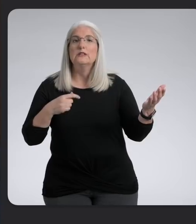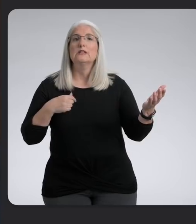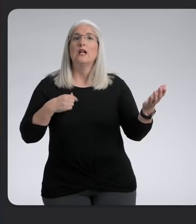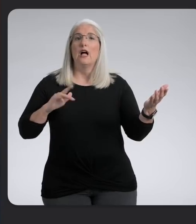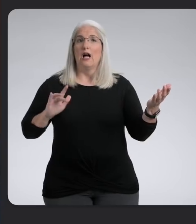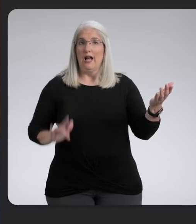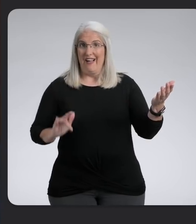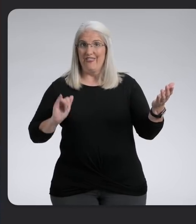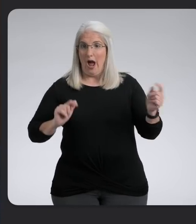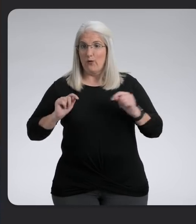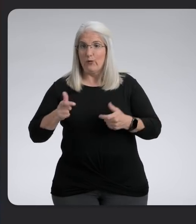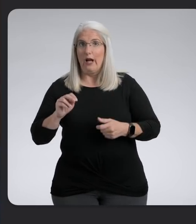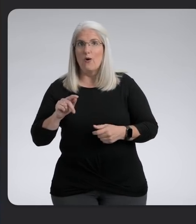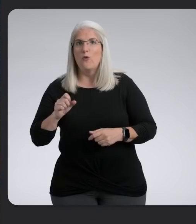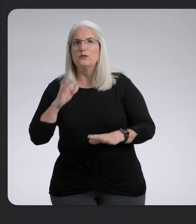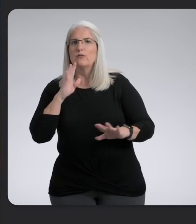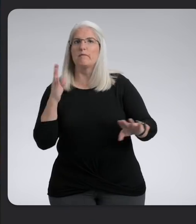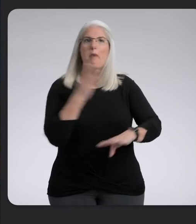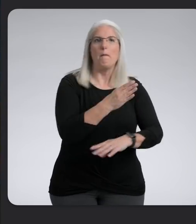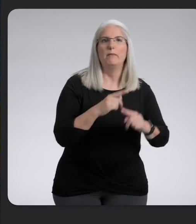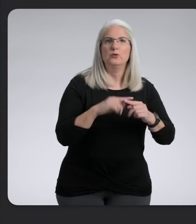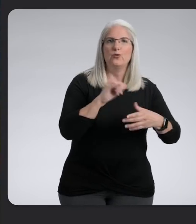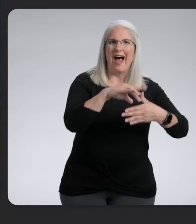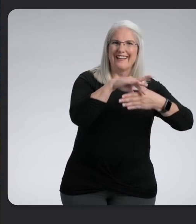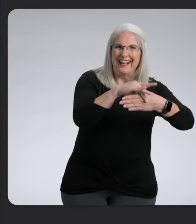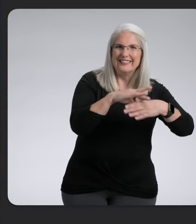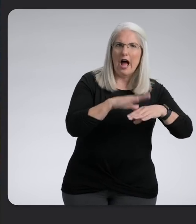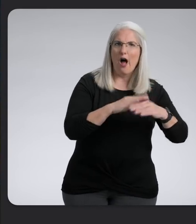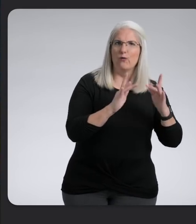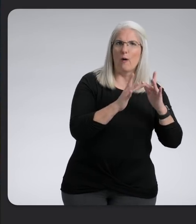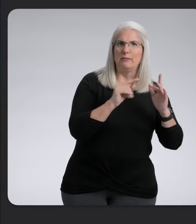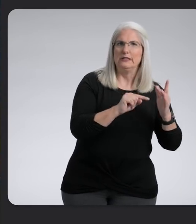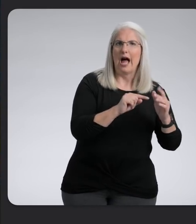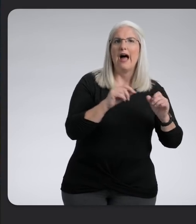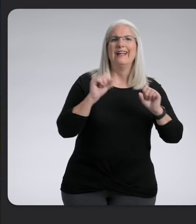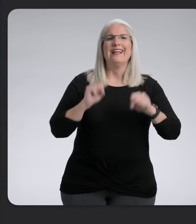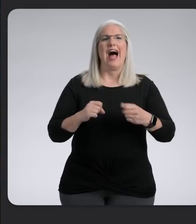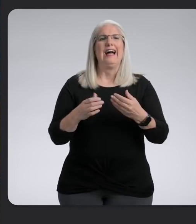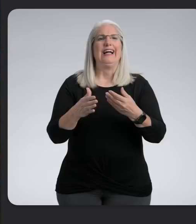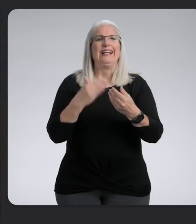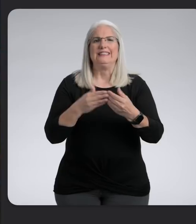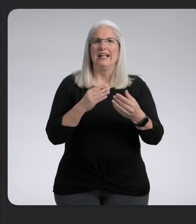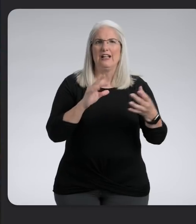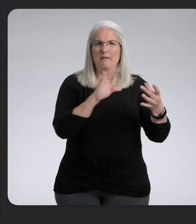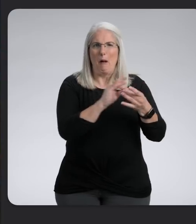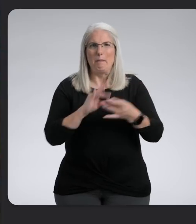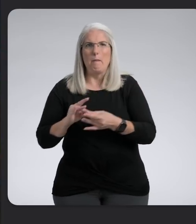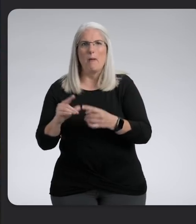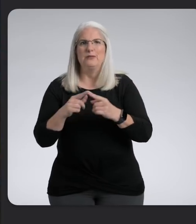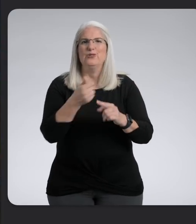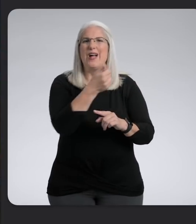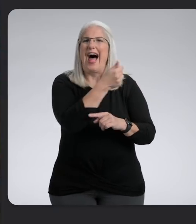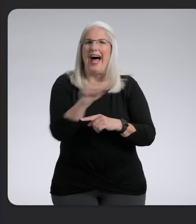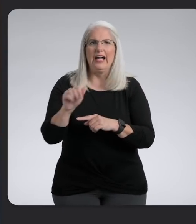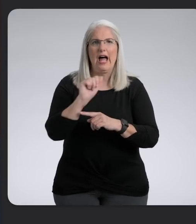right to the content on the page. I can add a link from almost any app I'm using, including third-party apps. Here's a